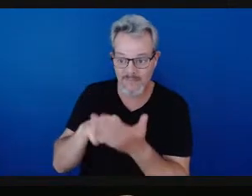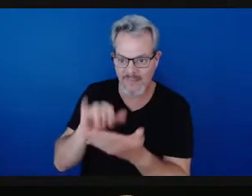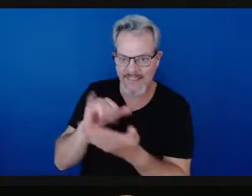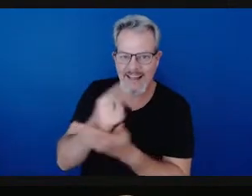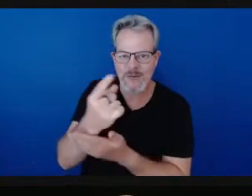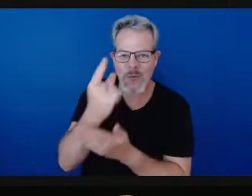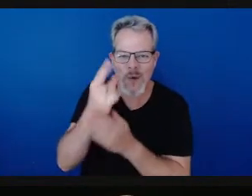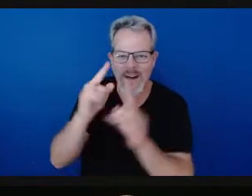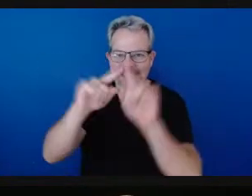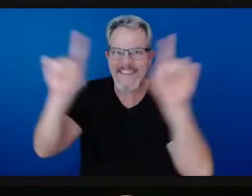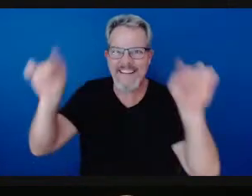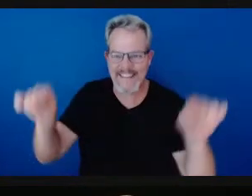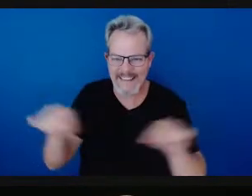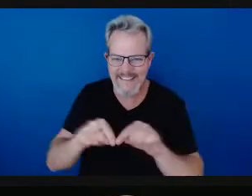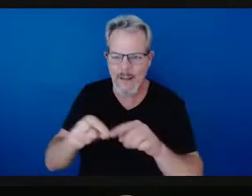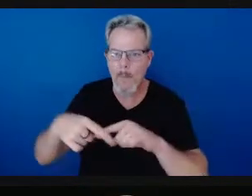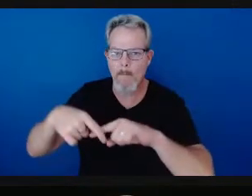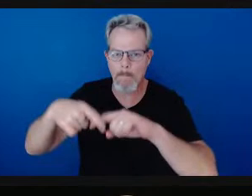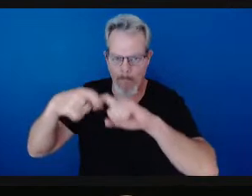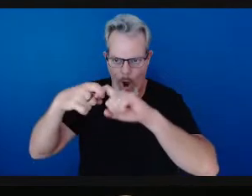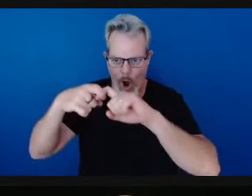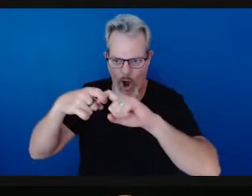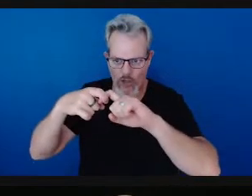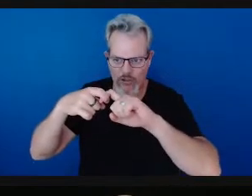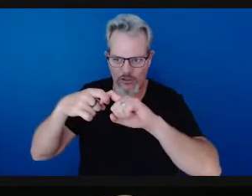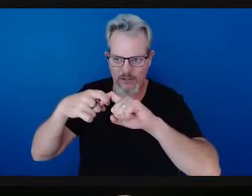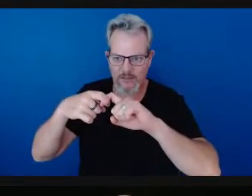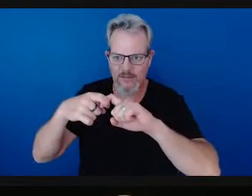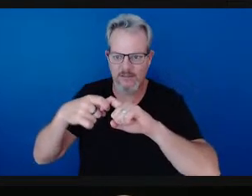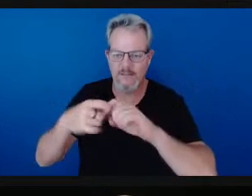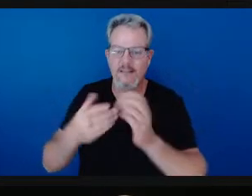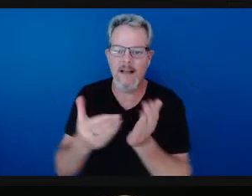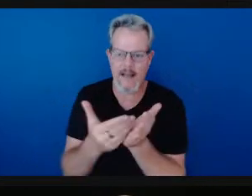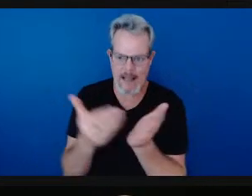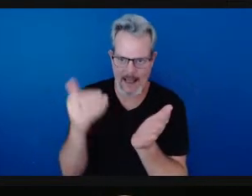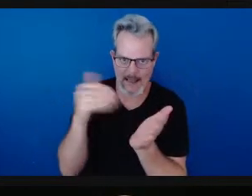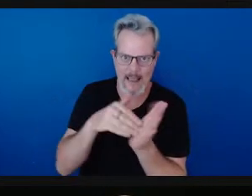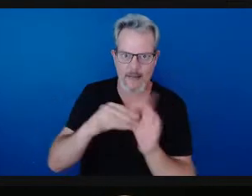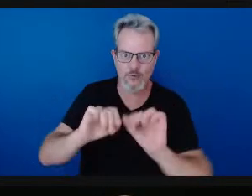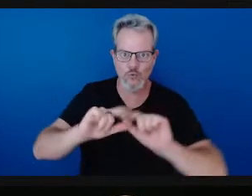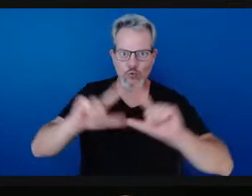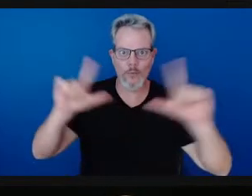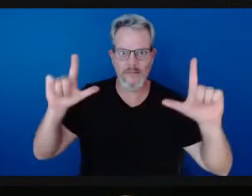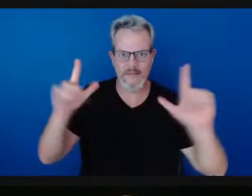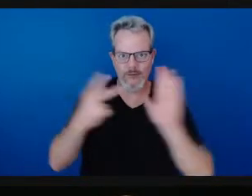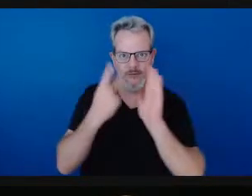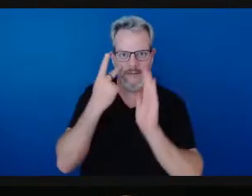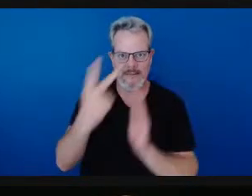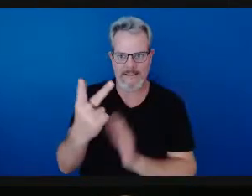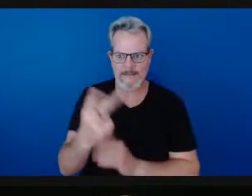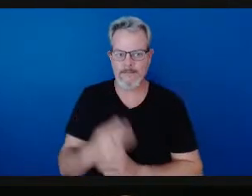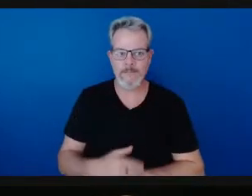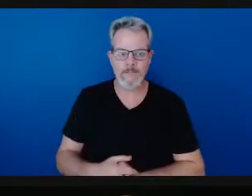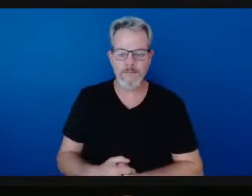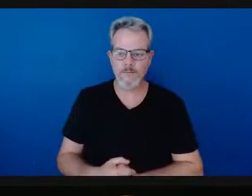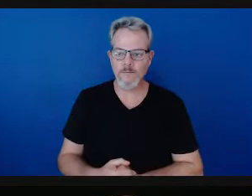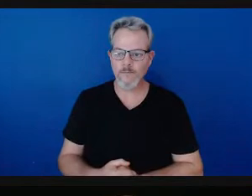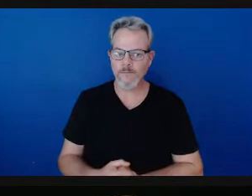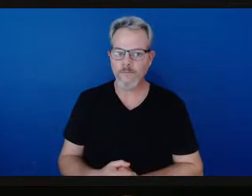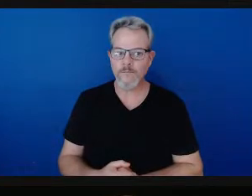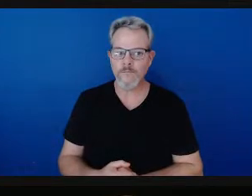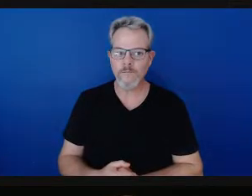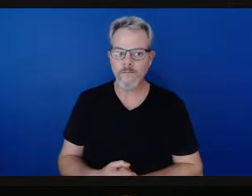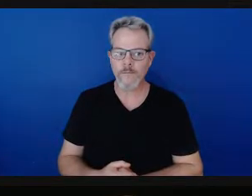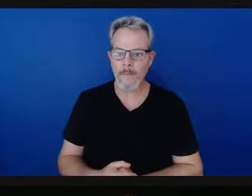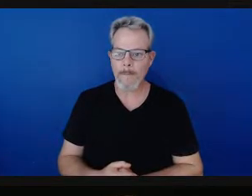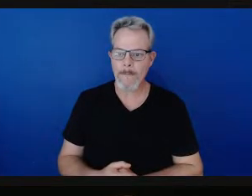once again, so let's just pause this and just do the same thing again. Let's blow it up and zoom it in as much as can. It's still on the very edge of the screen, but at least can be a little